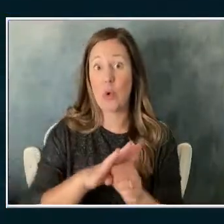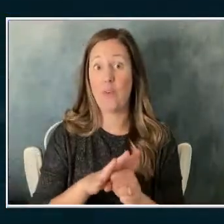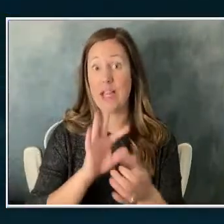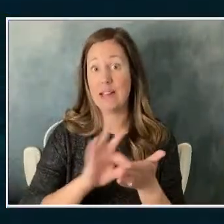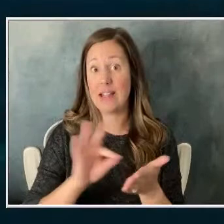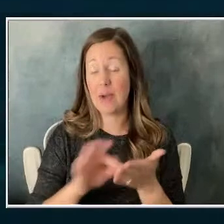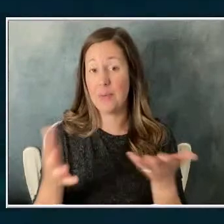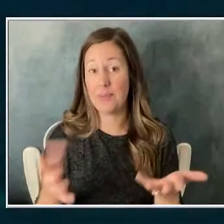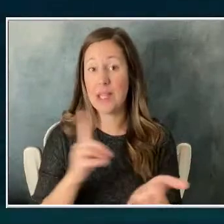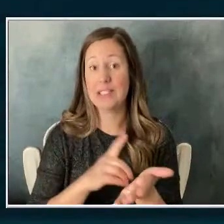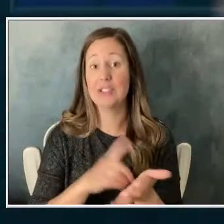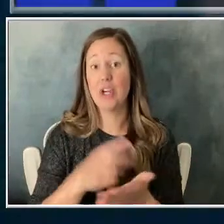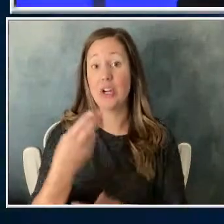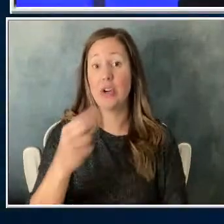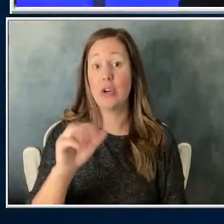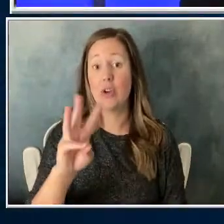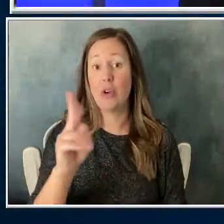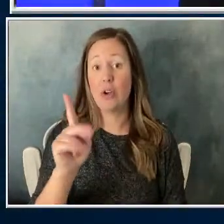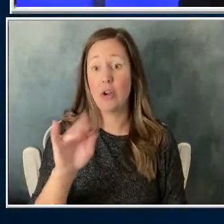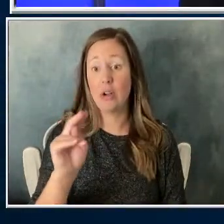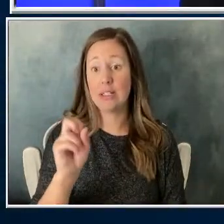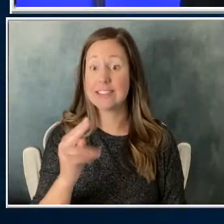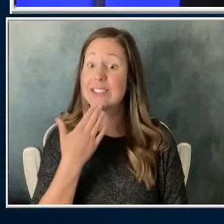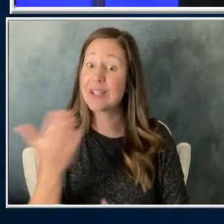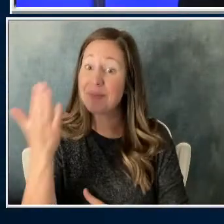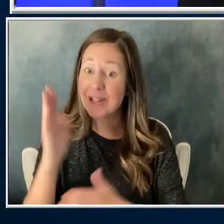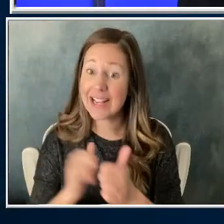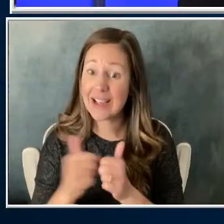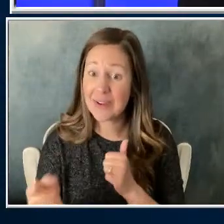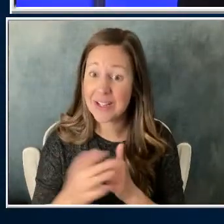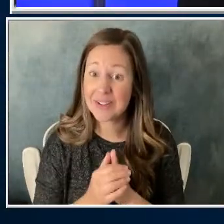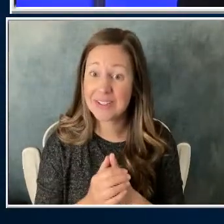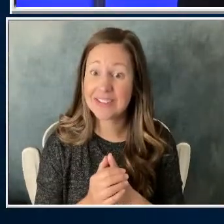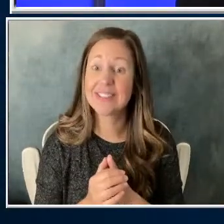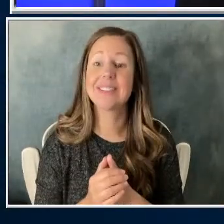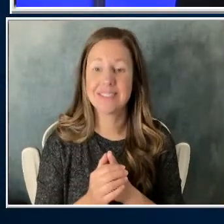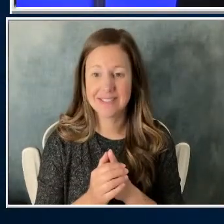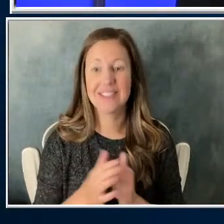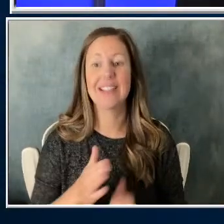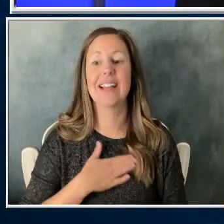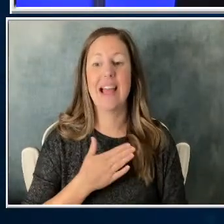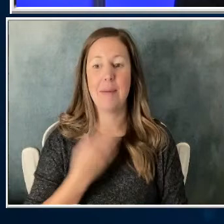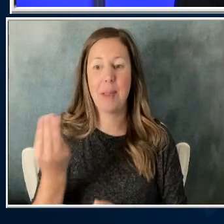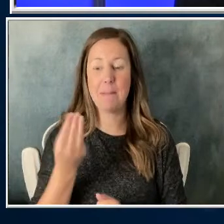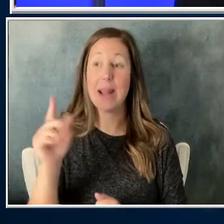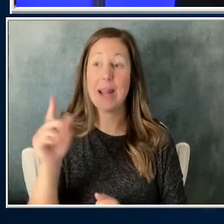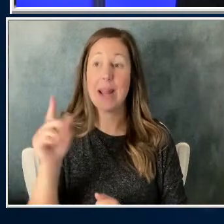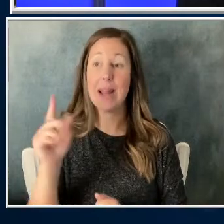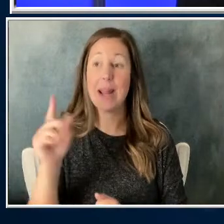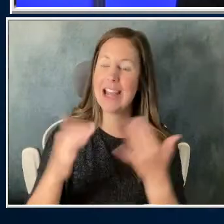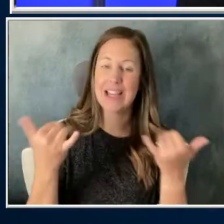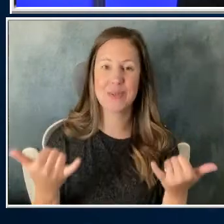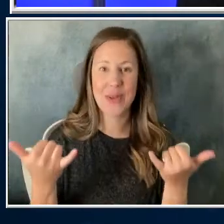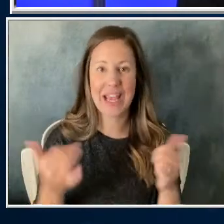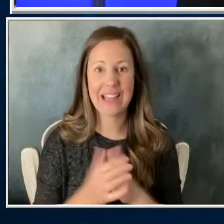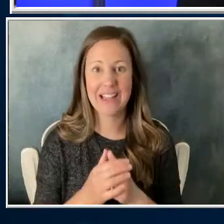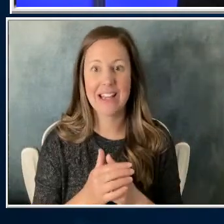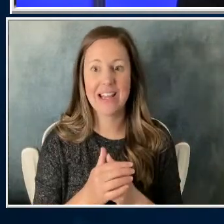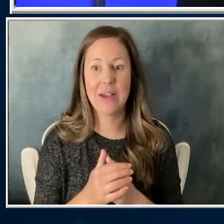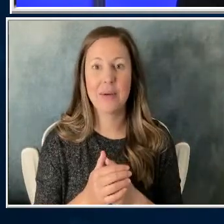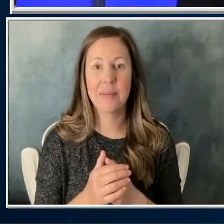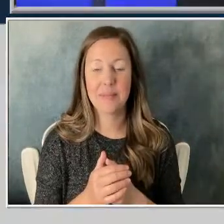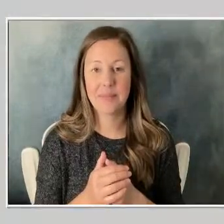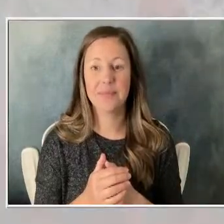Infection Prevention and Control. Good morning. How are you? Happy Monday. I'm good. Happy Monday. Should be nice today. And it has been quick for the COVID